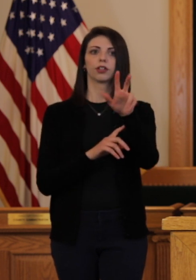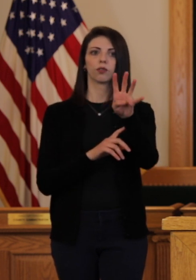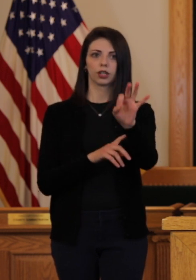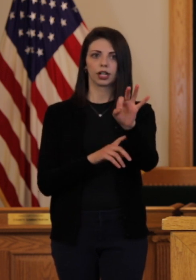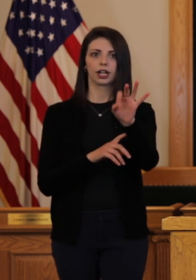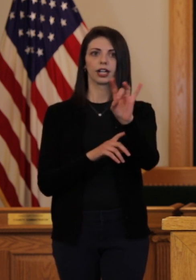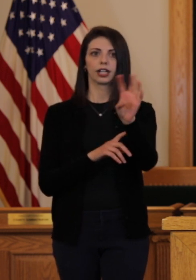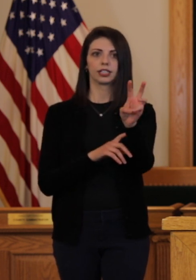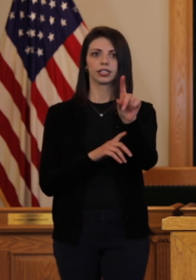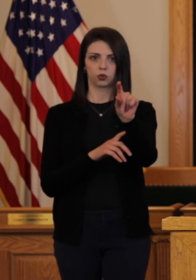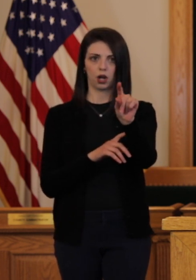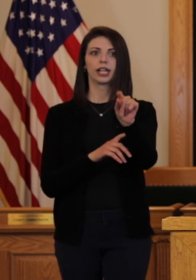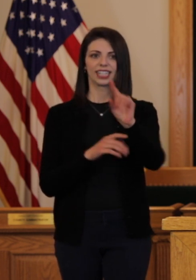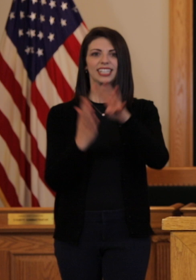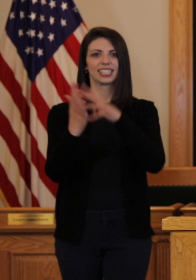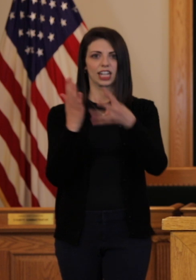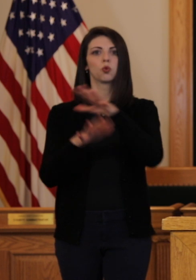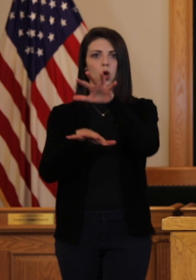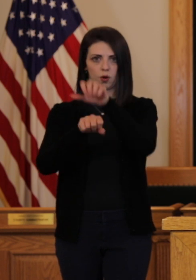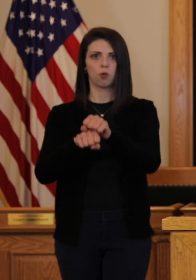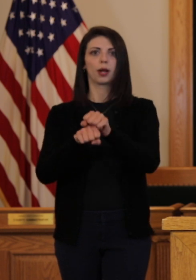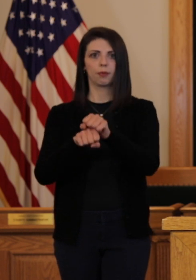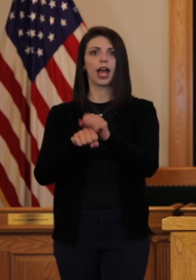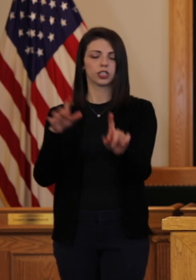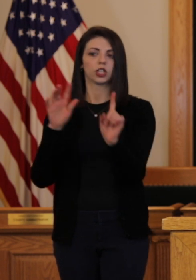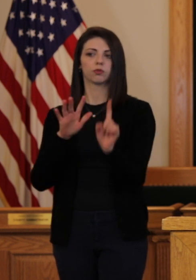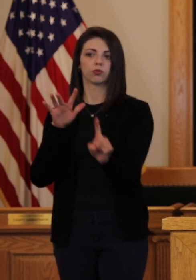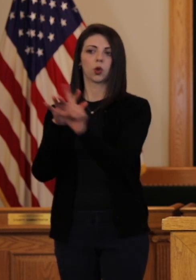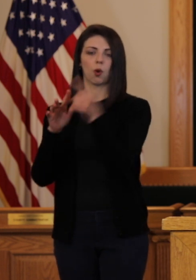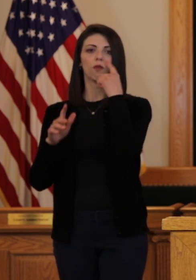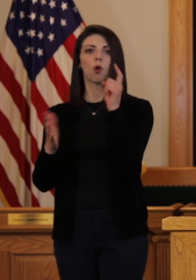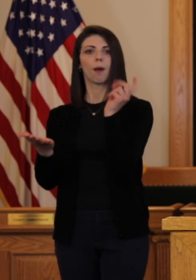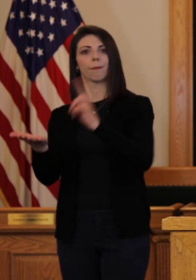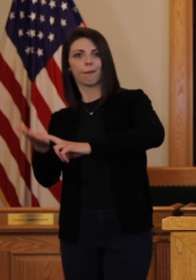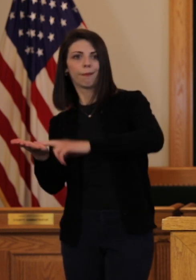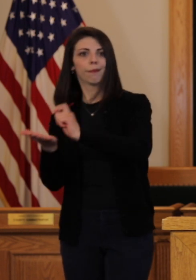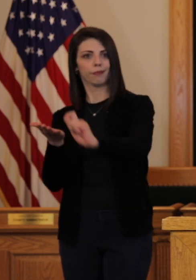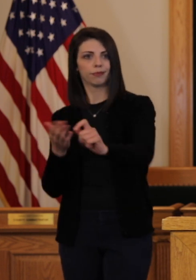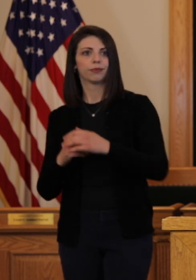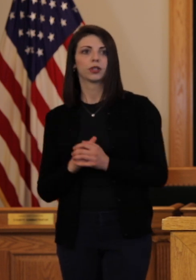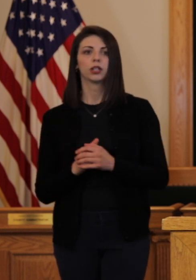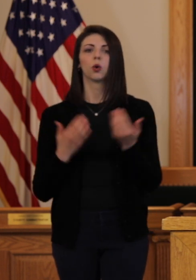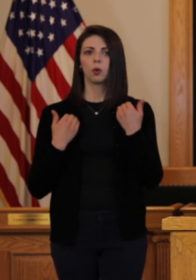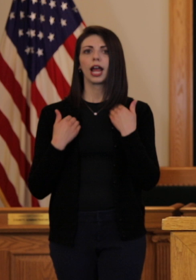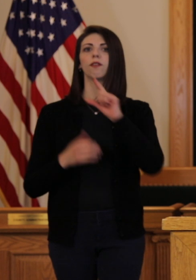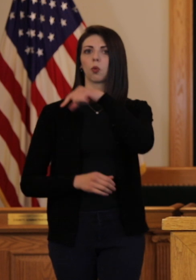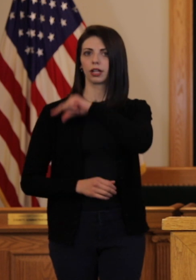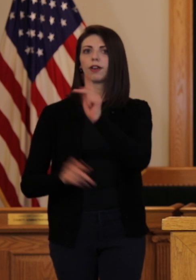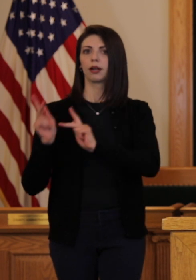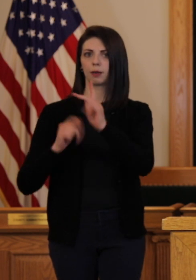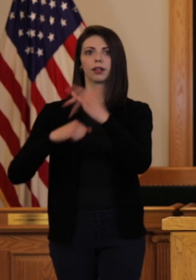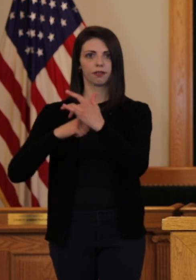315-349-8620, to schedule an appointment. We typically have anywhere from 3 to 6 qualified notary publics available daily.